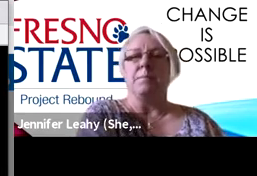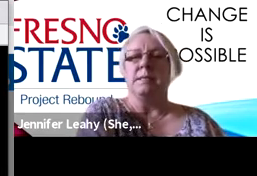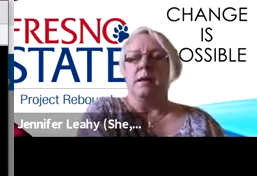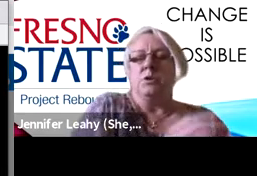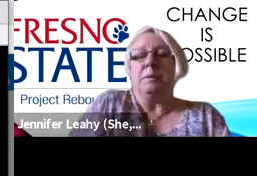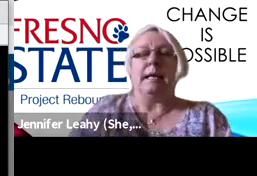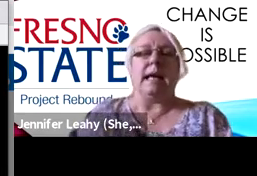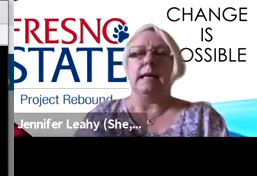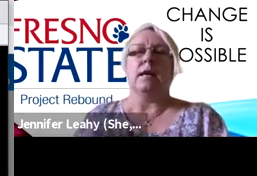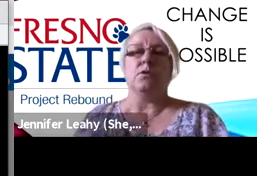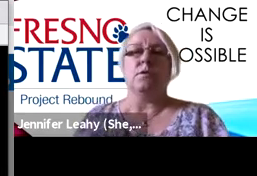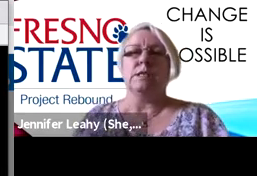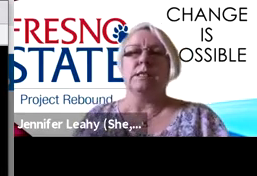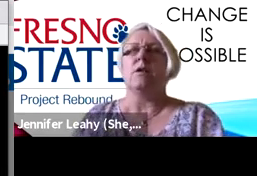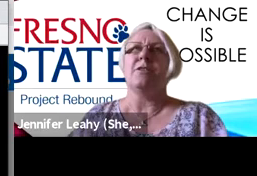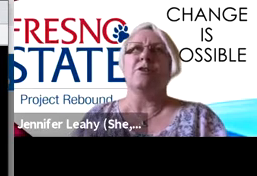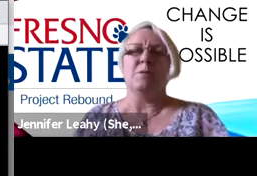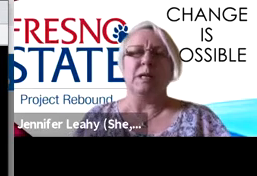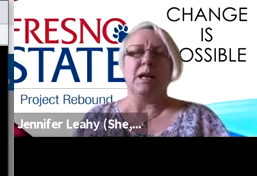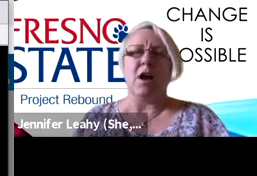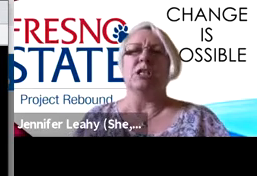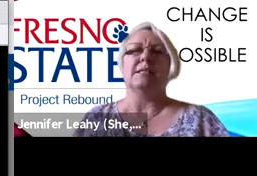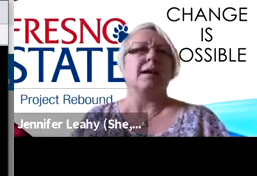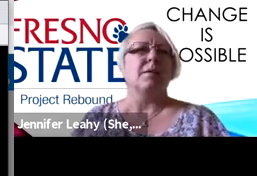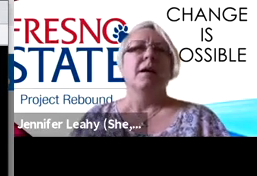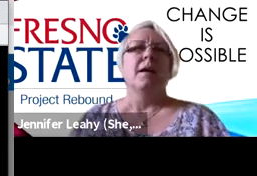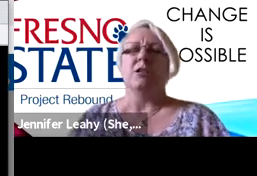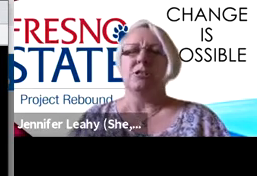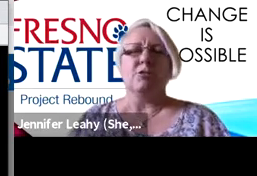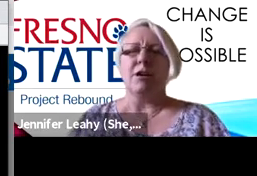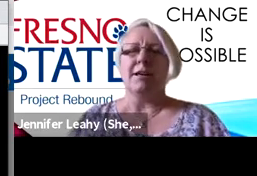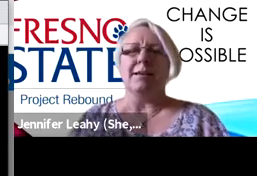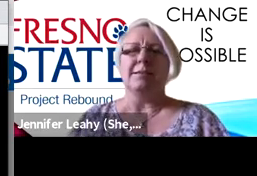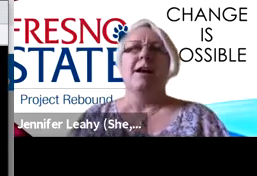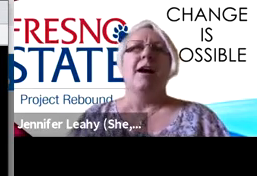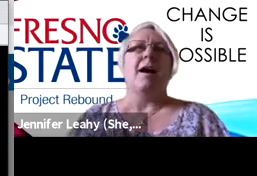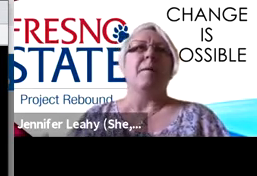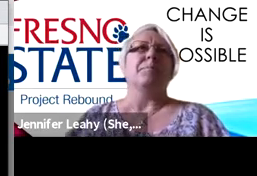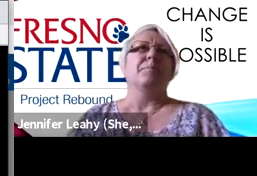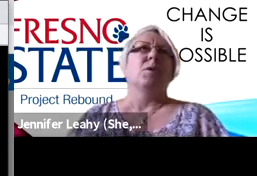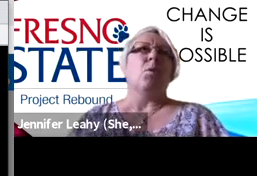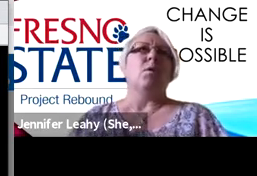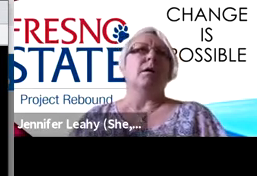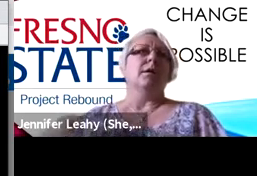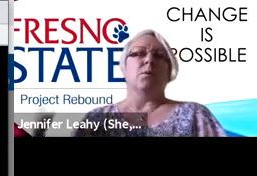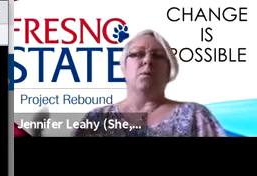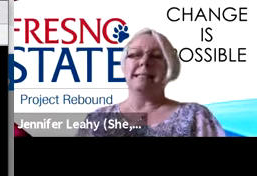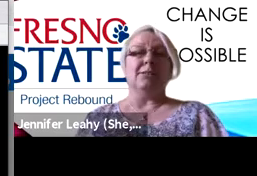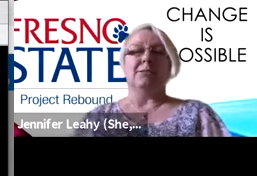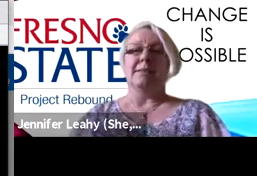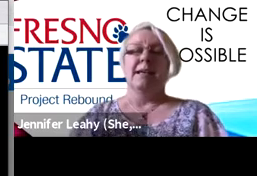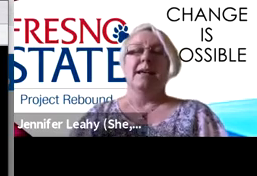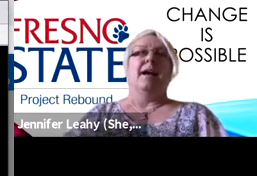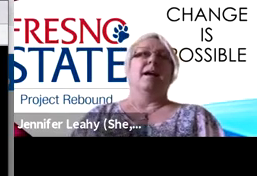thing duplicated at other universities or other community colleges like College of Sequoias or